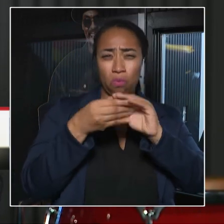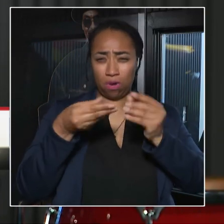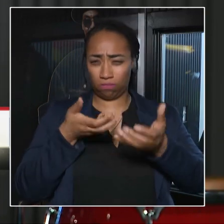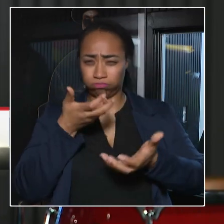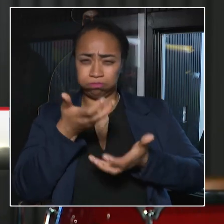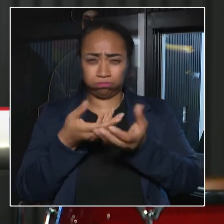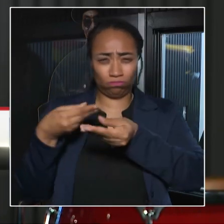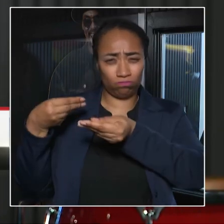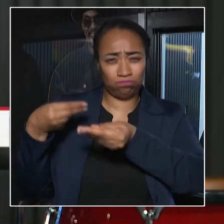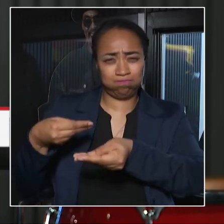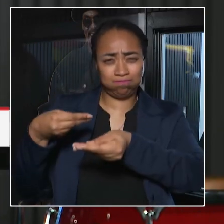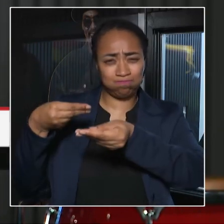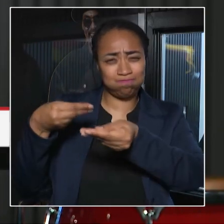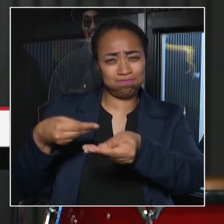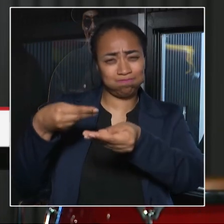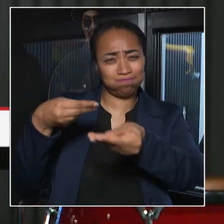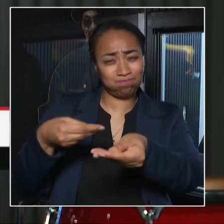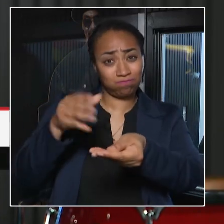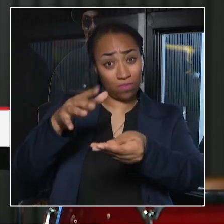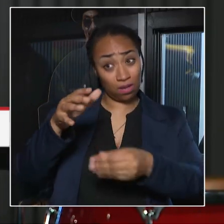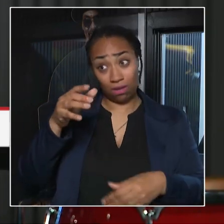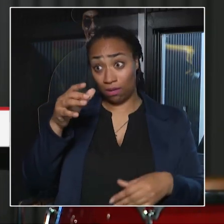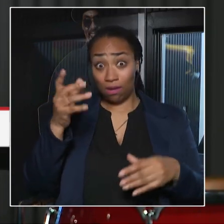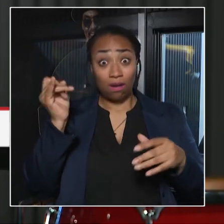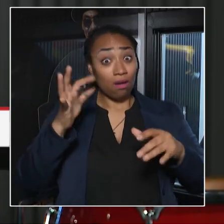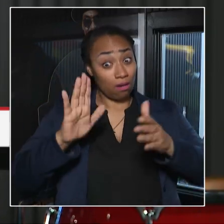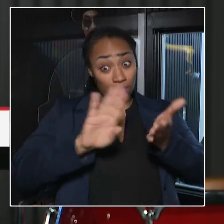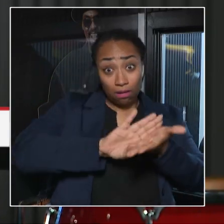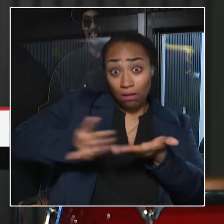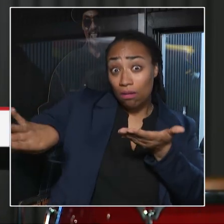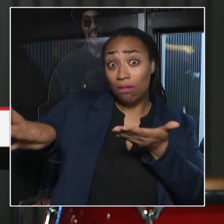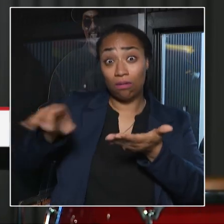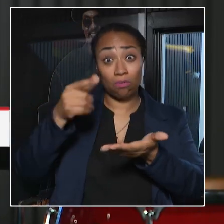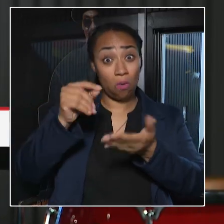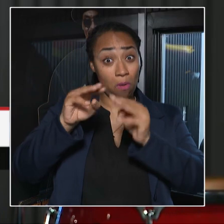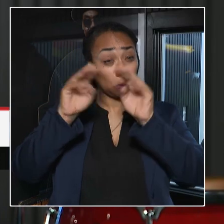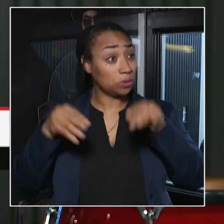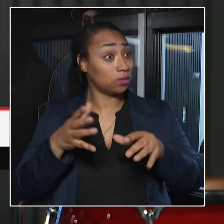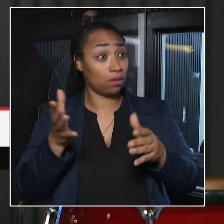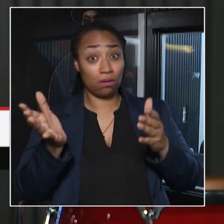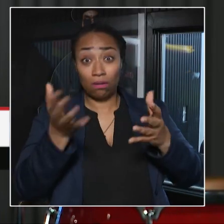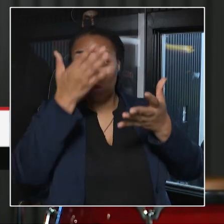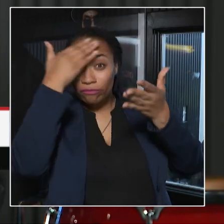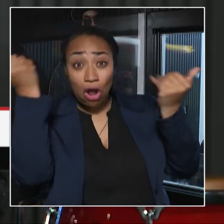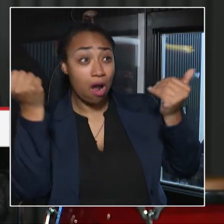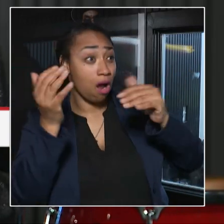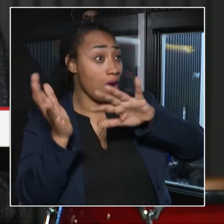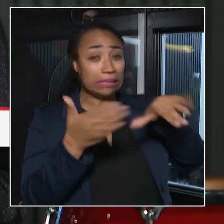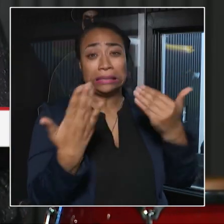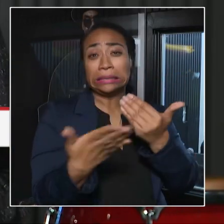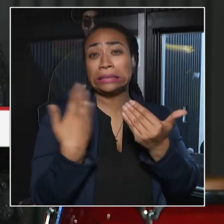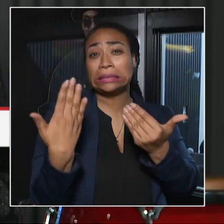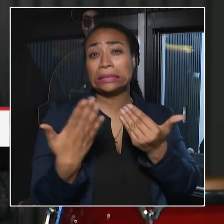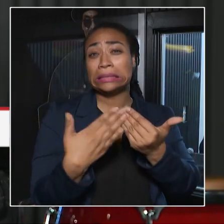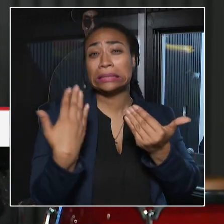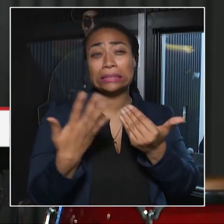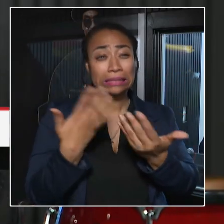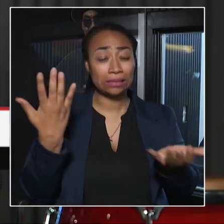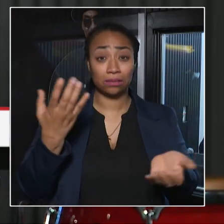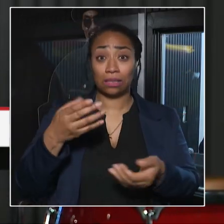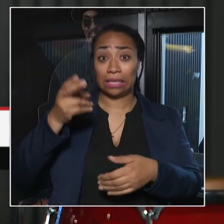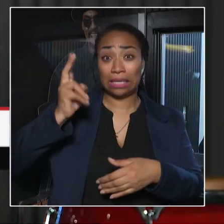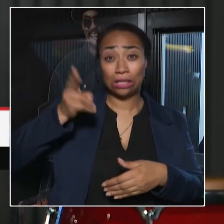lost. It can't be forgotten, both intentionally and by